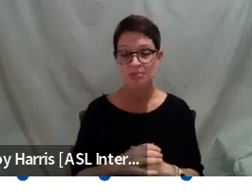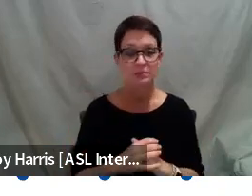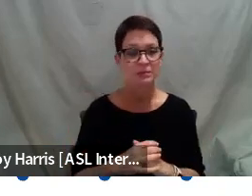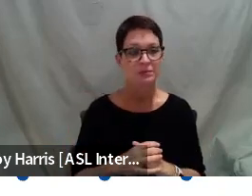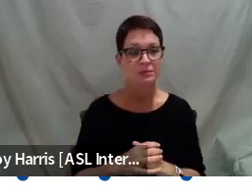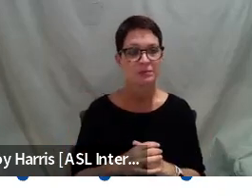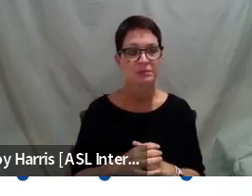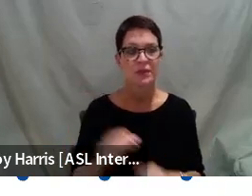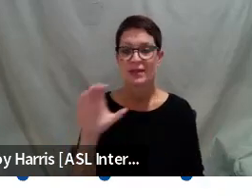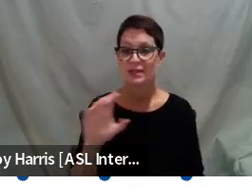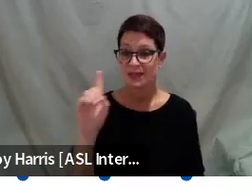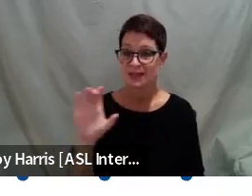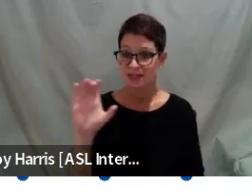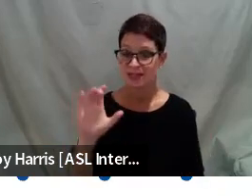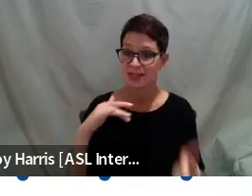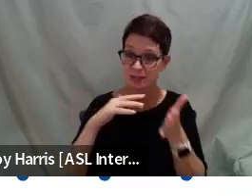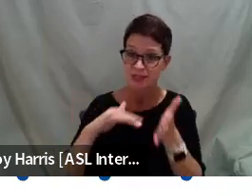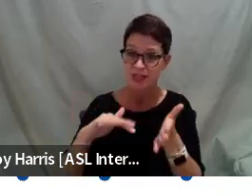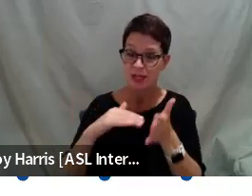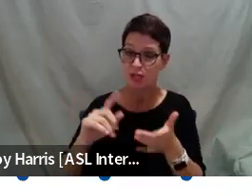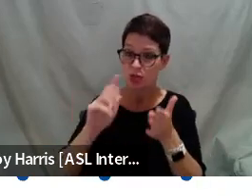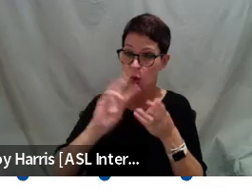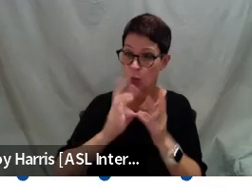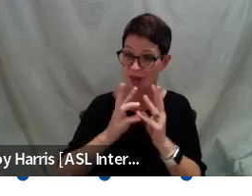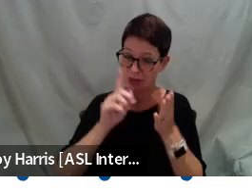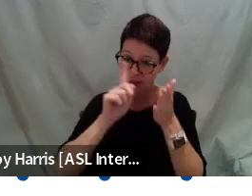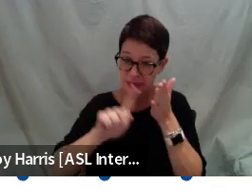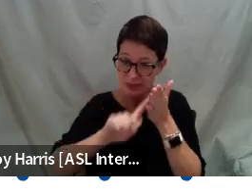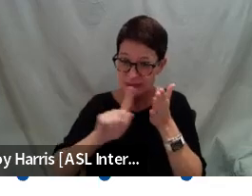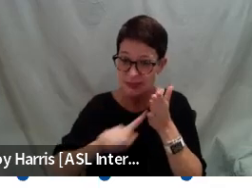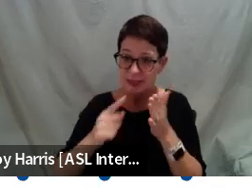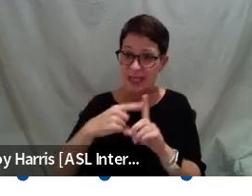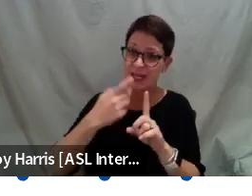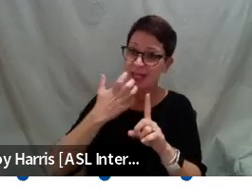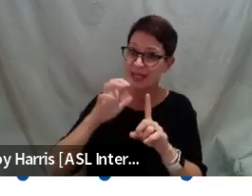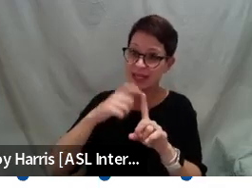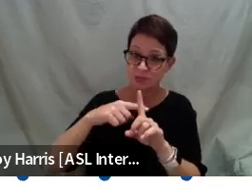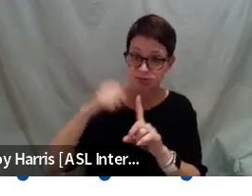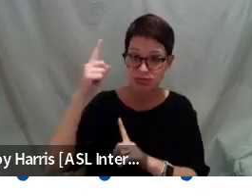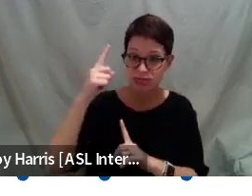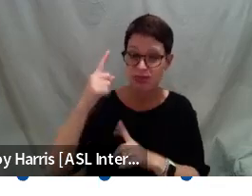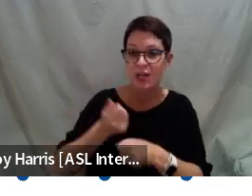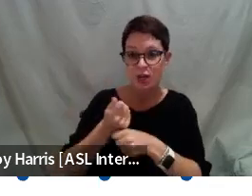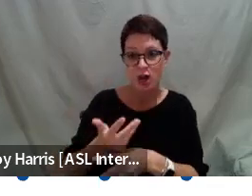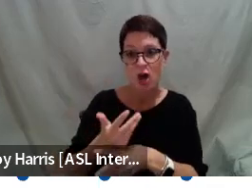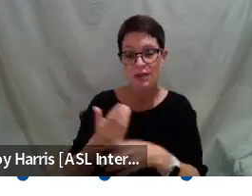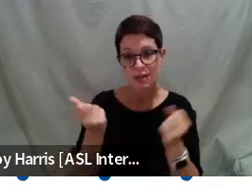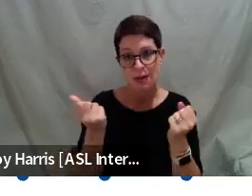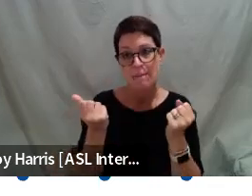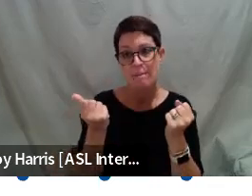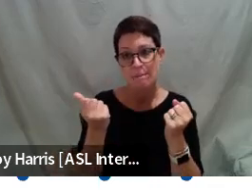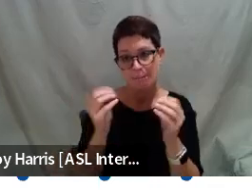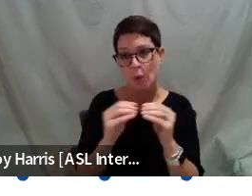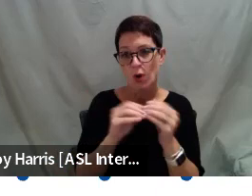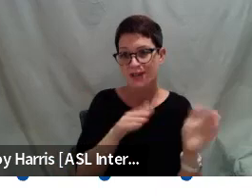As the CDC studies weather hazards, they have found that extreme heat has been the cause of more deaths